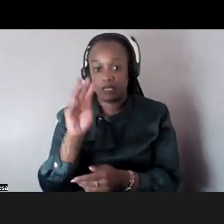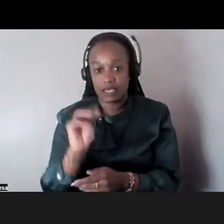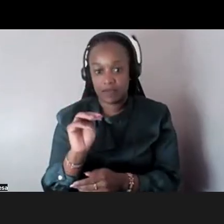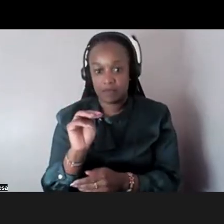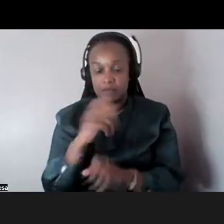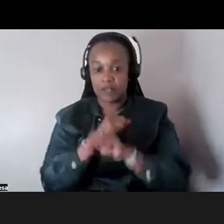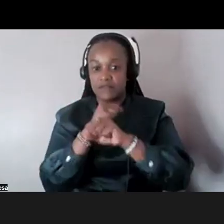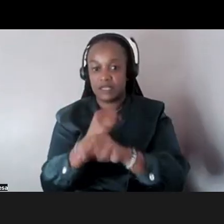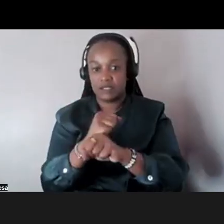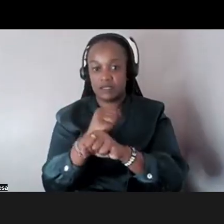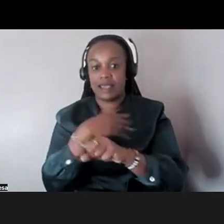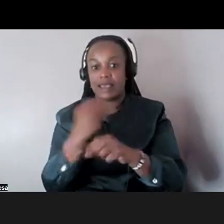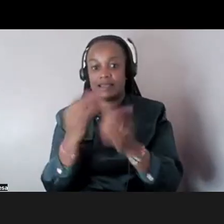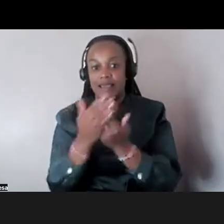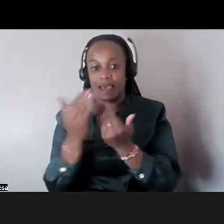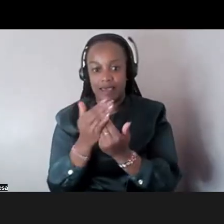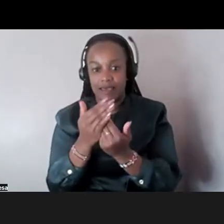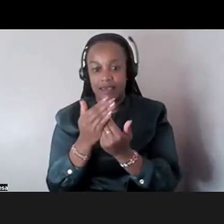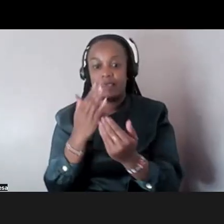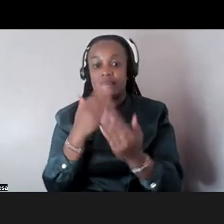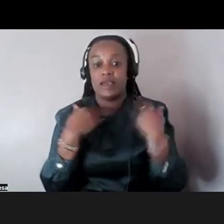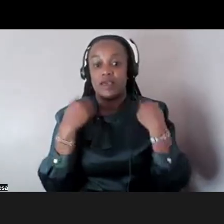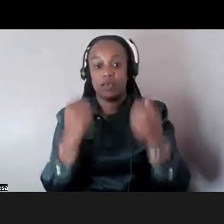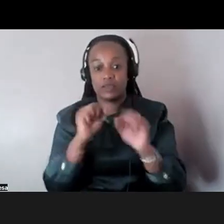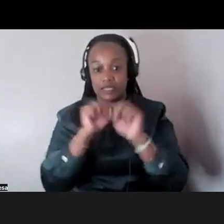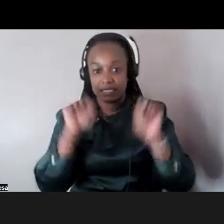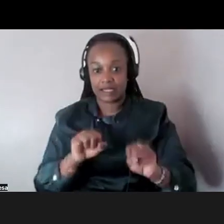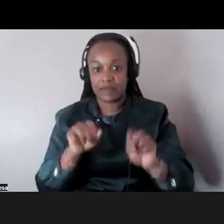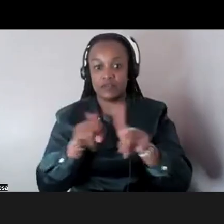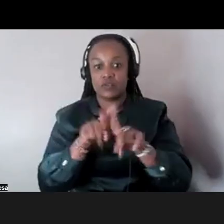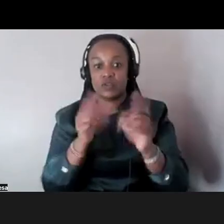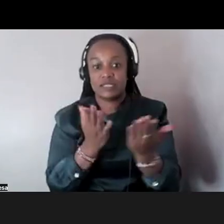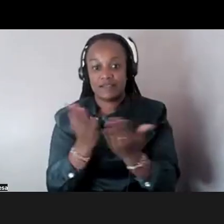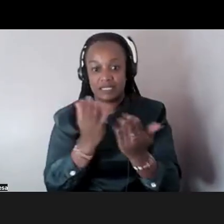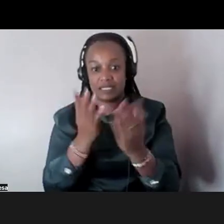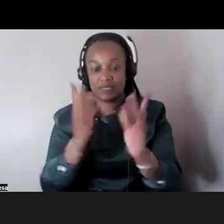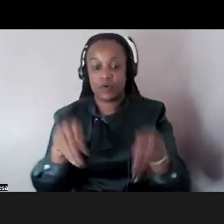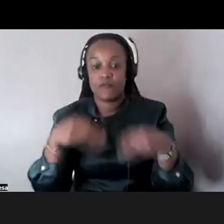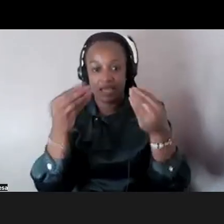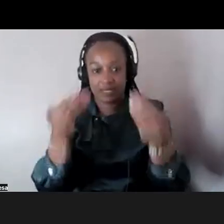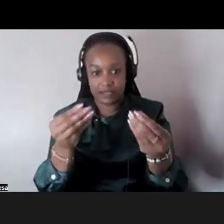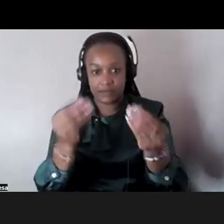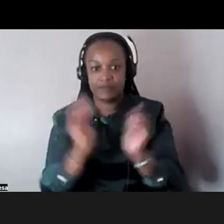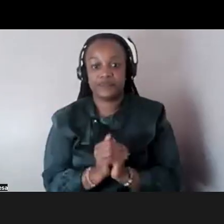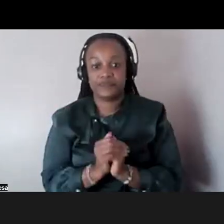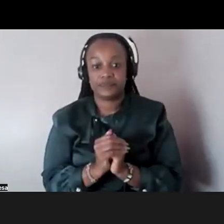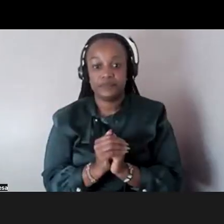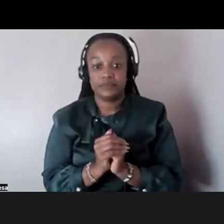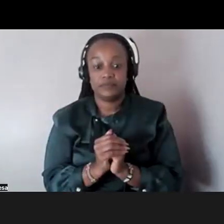into the health system and services that are provided. And the UK